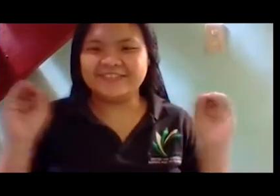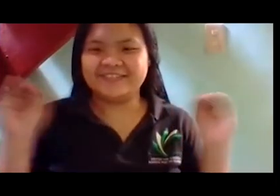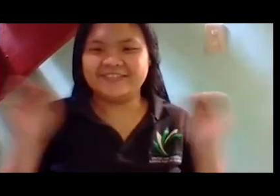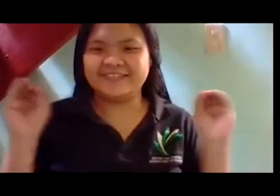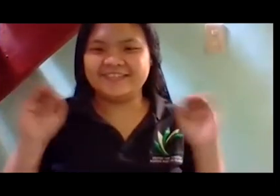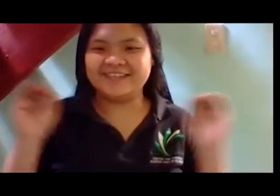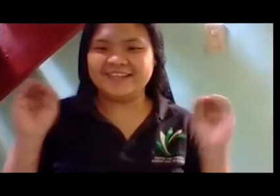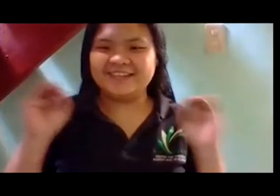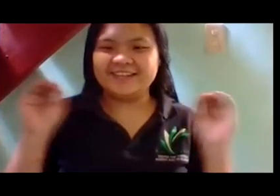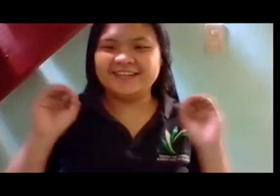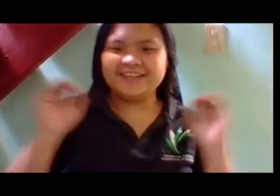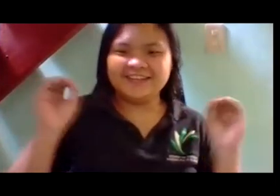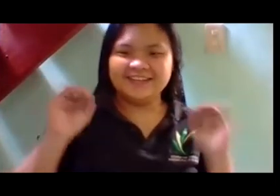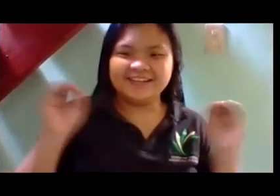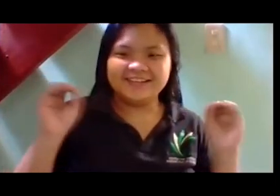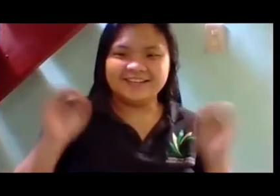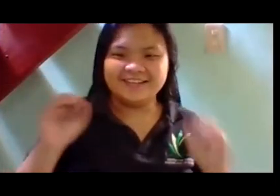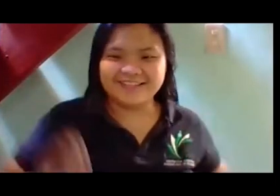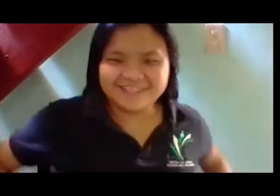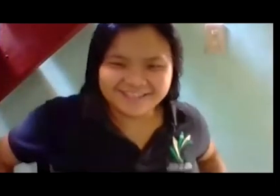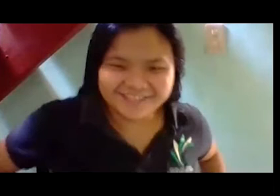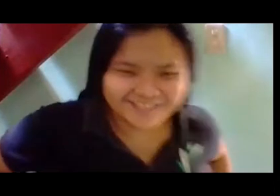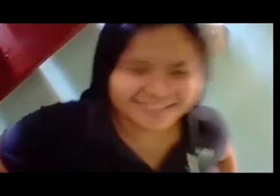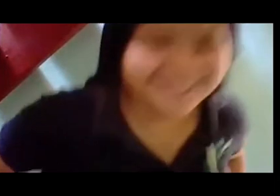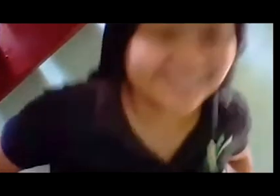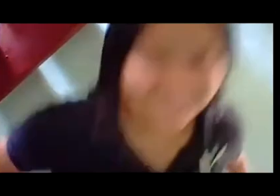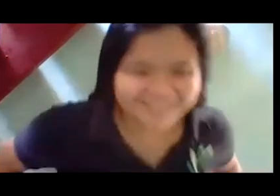Okay. none, Okay.